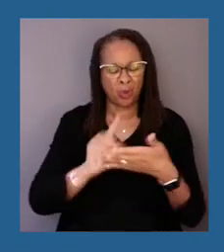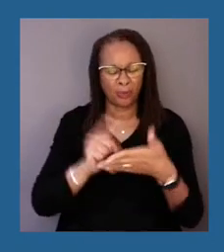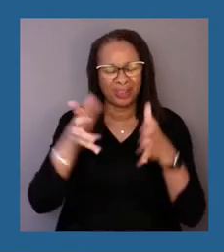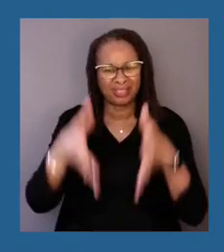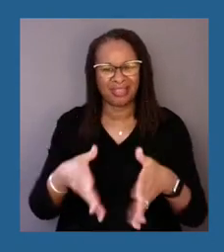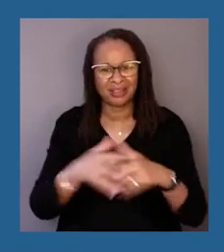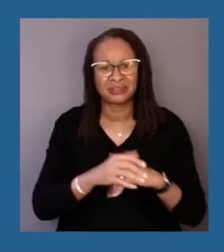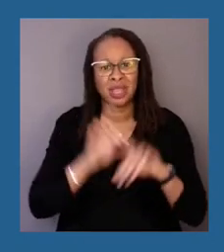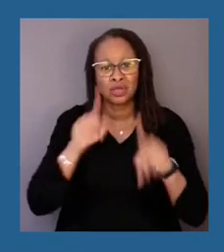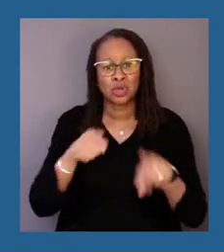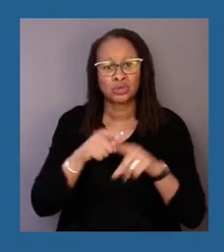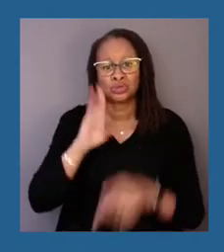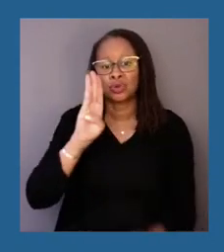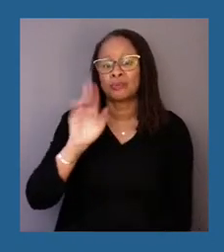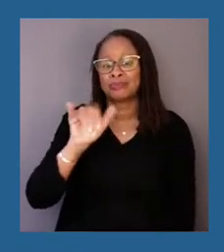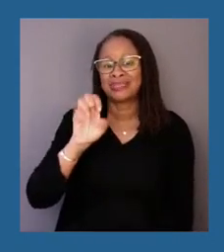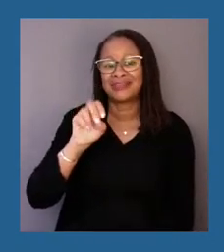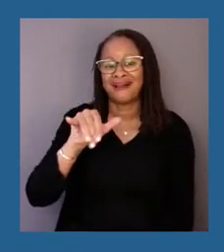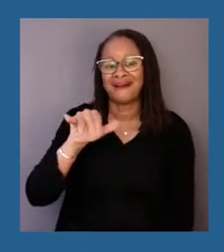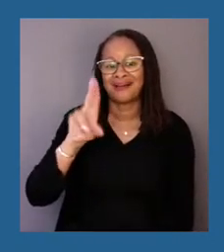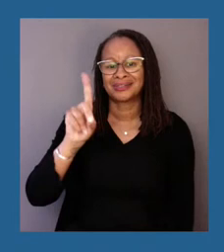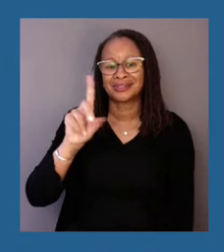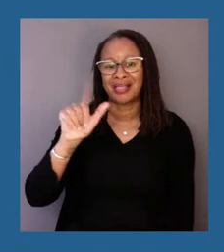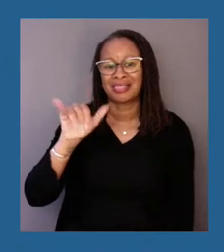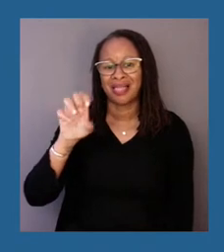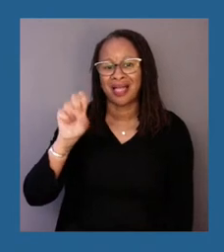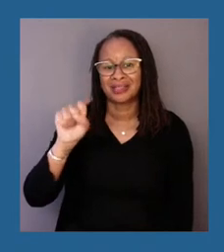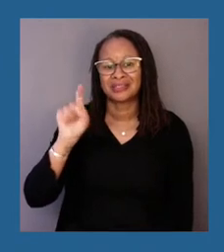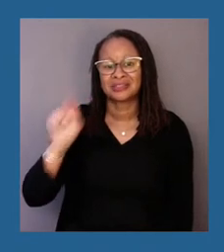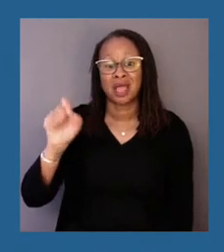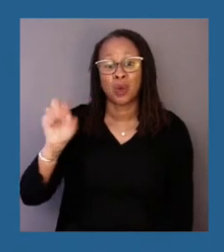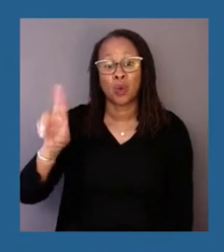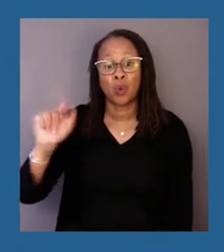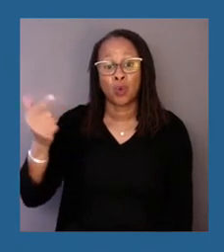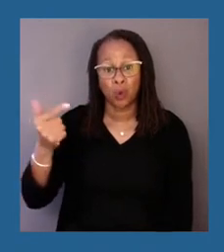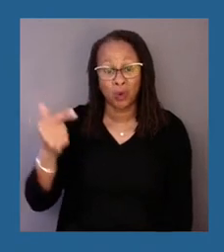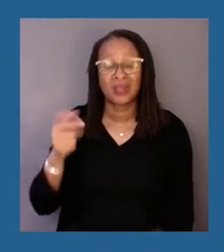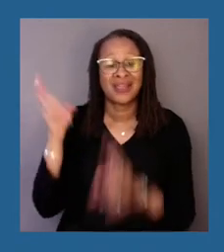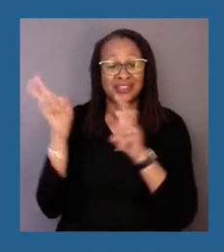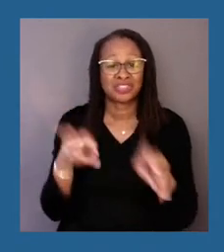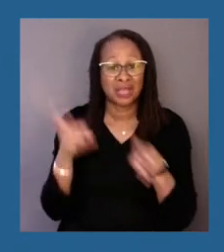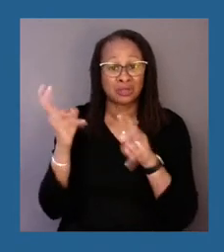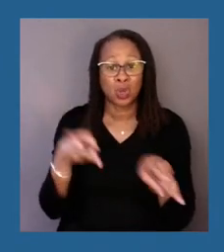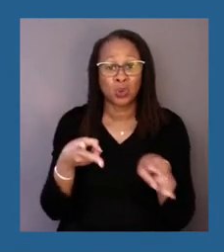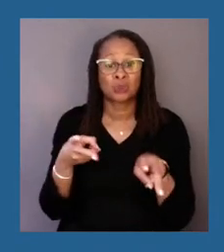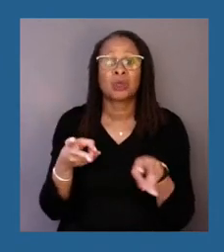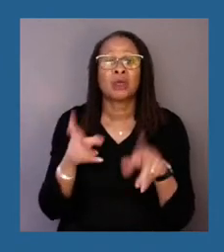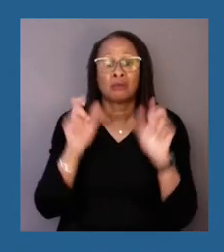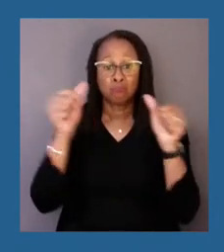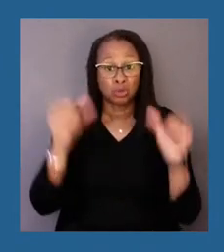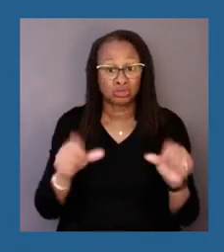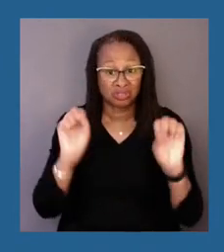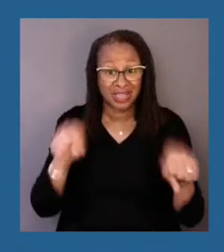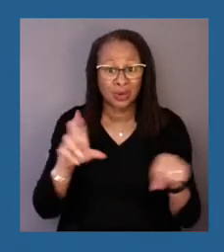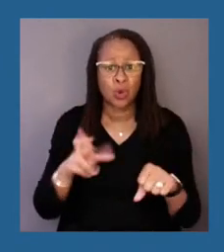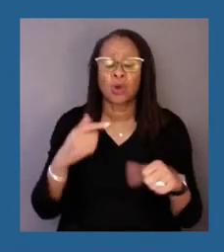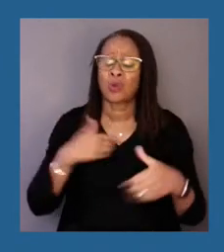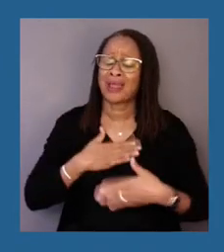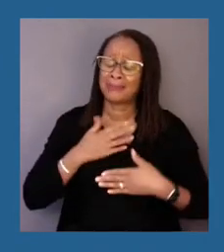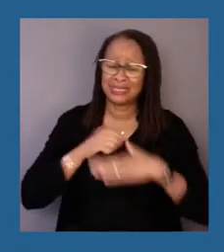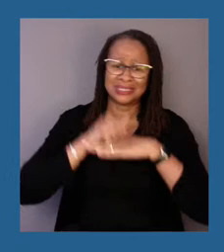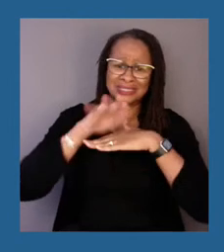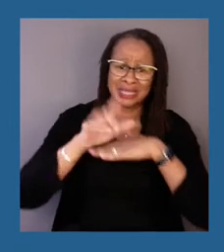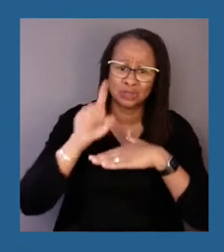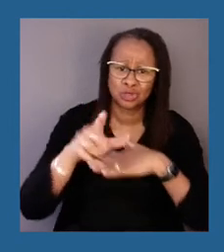to beyondlies.org. You can download posters. We're also happy to send you some. You can get instructions and